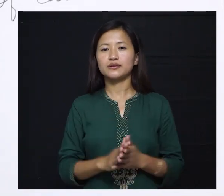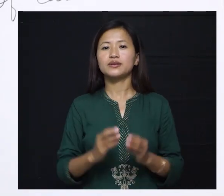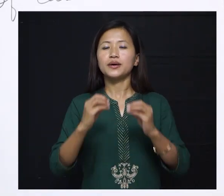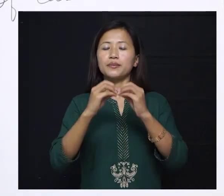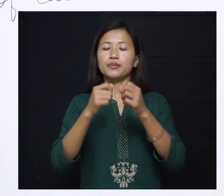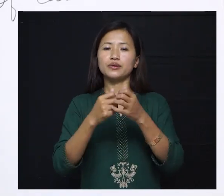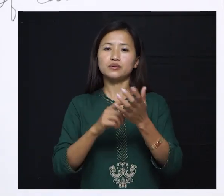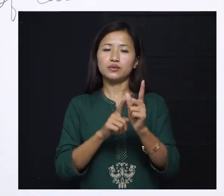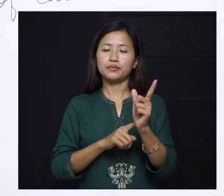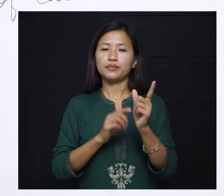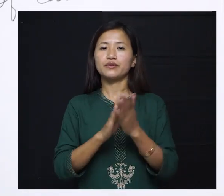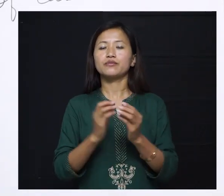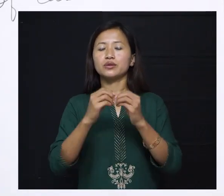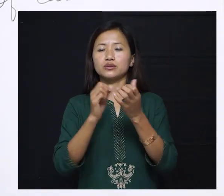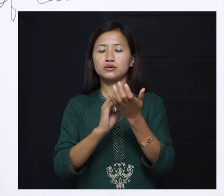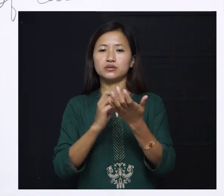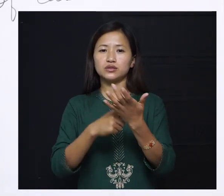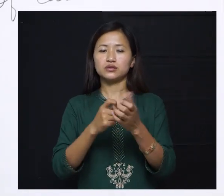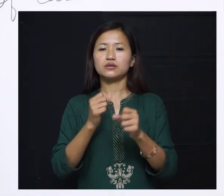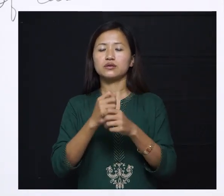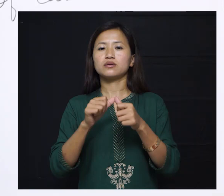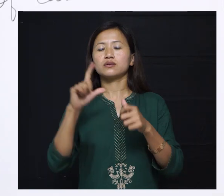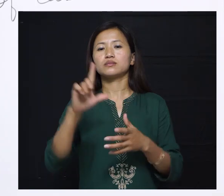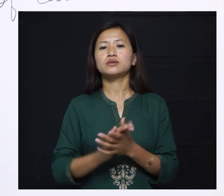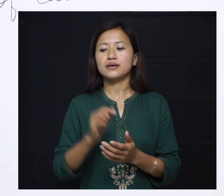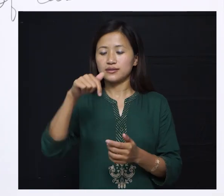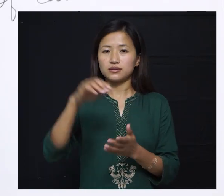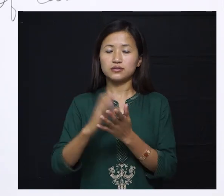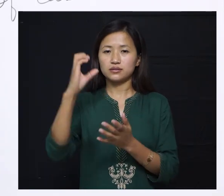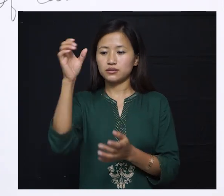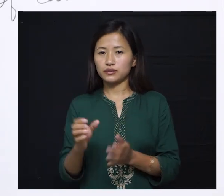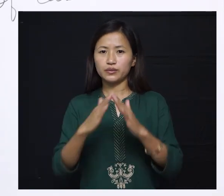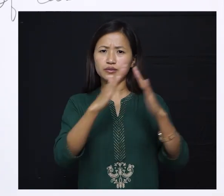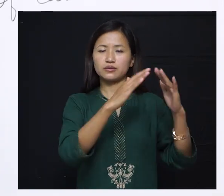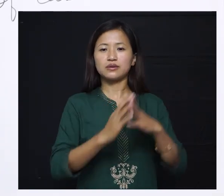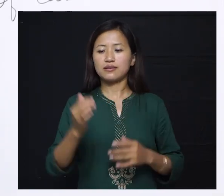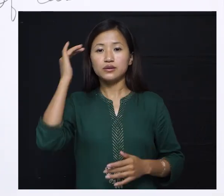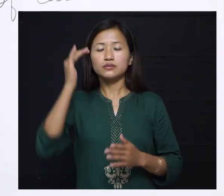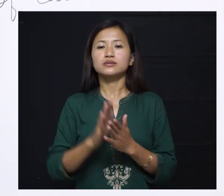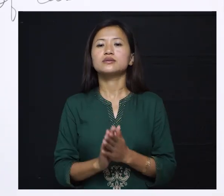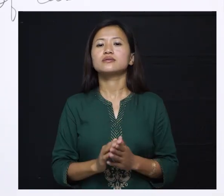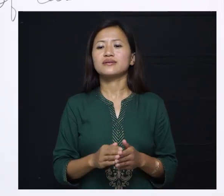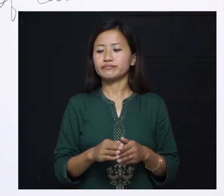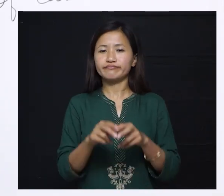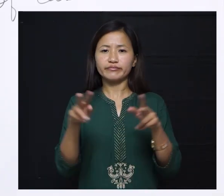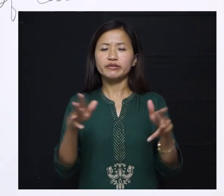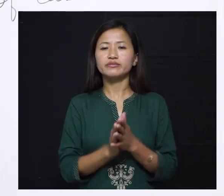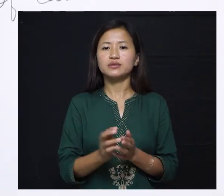Bengal towards the east, these cities were known as the port cities. Why? Because they have seaports